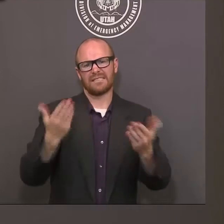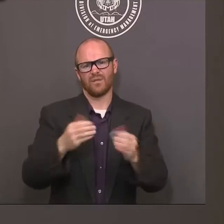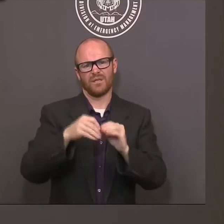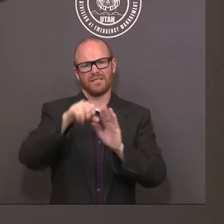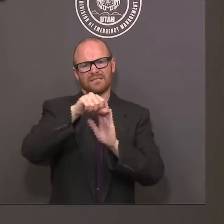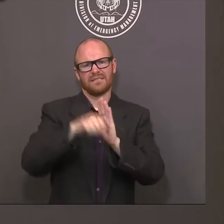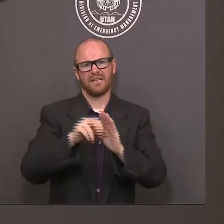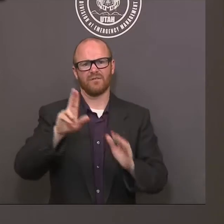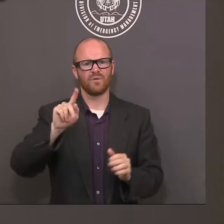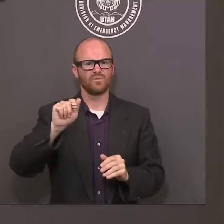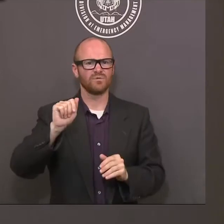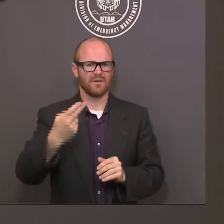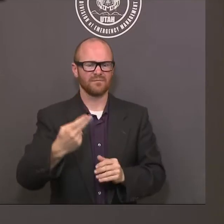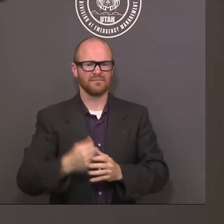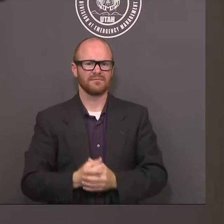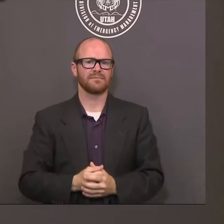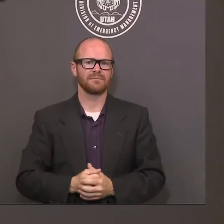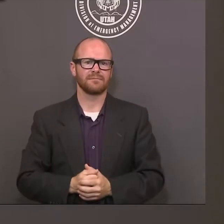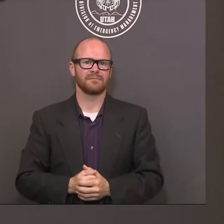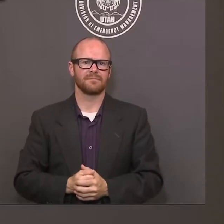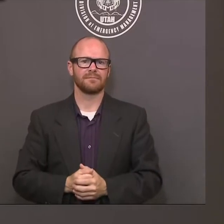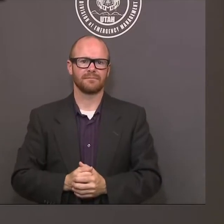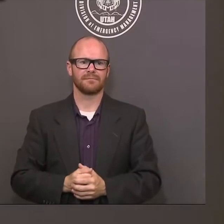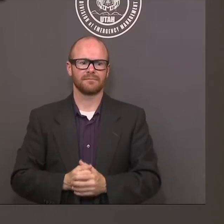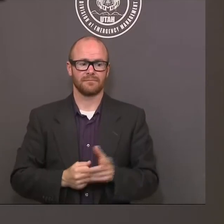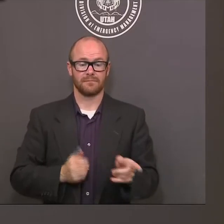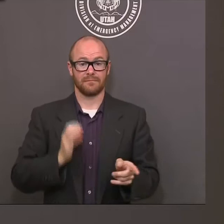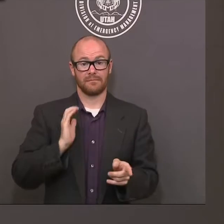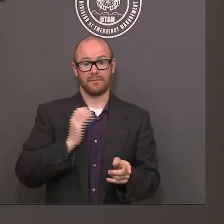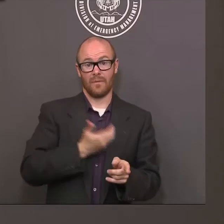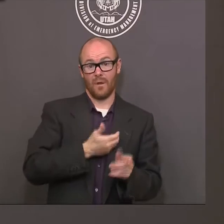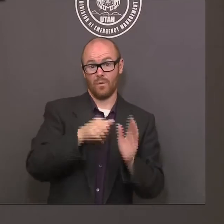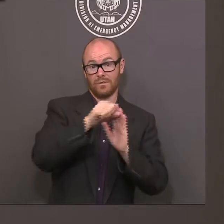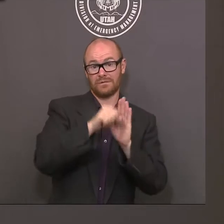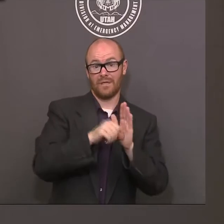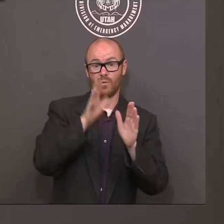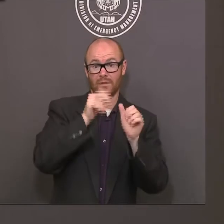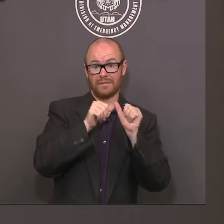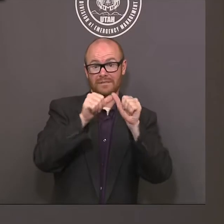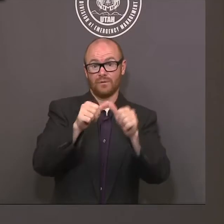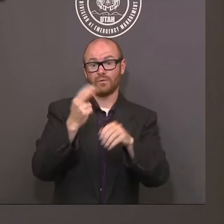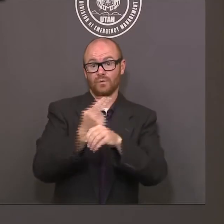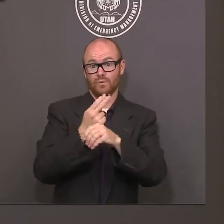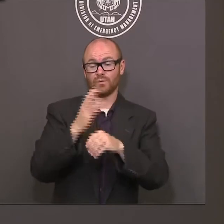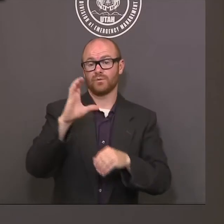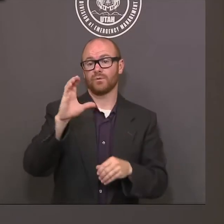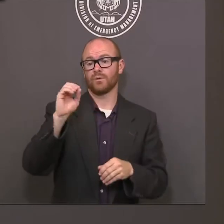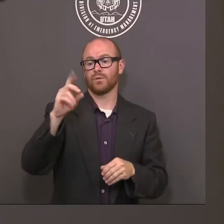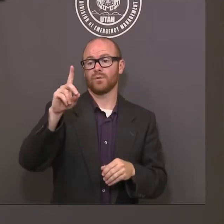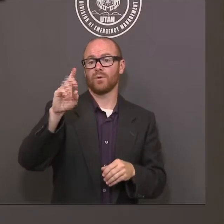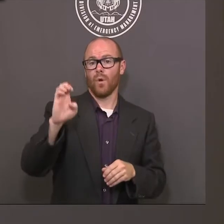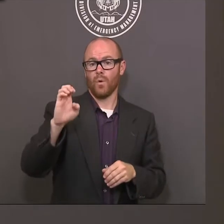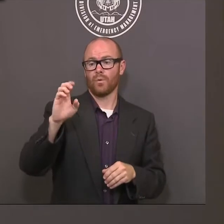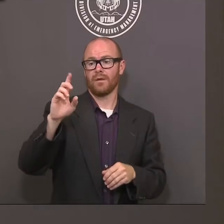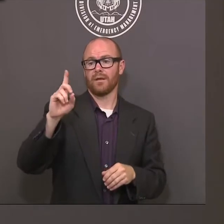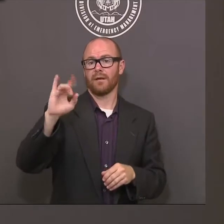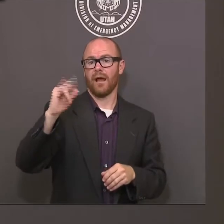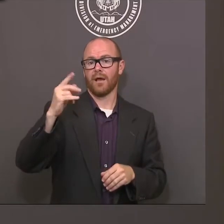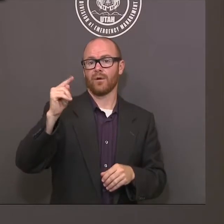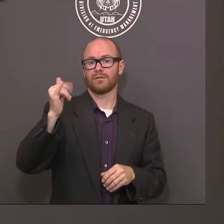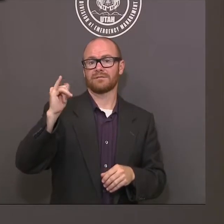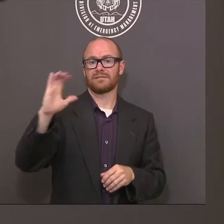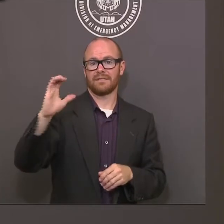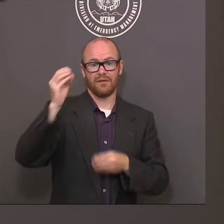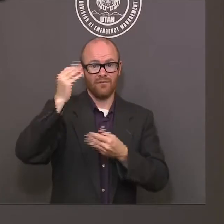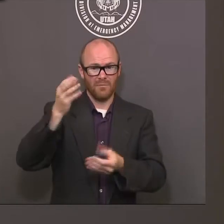outcome accuracy rate. So is our state going to continue to use the co-diagnostic information, given